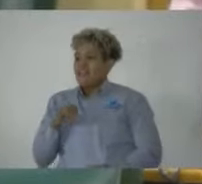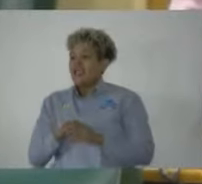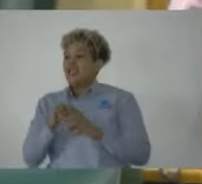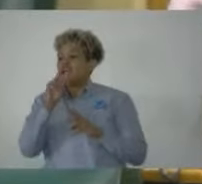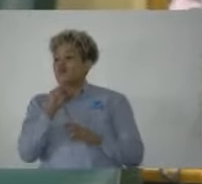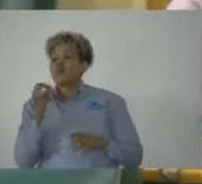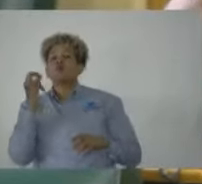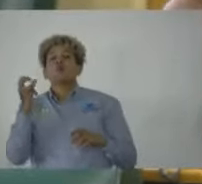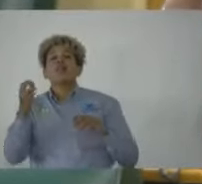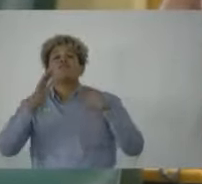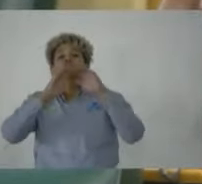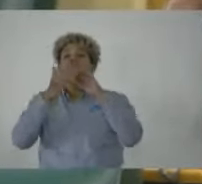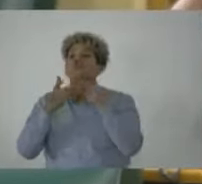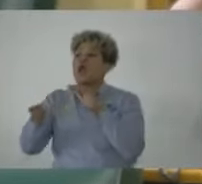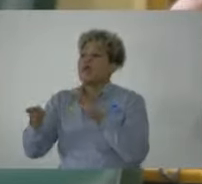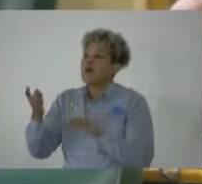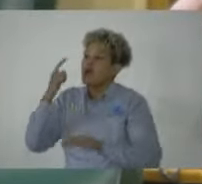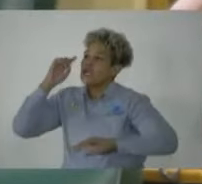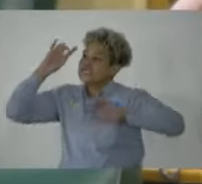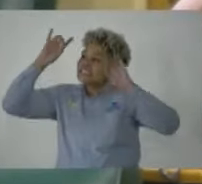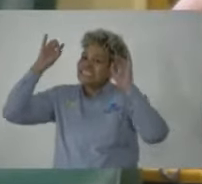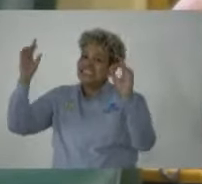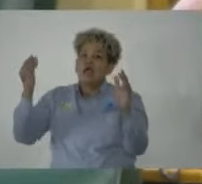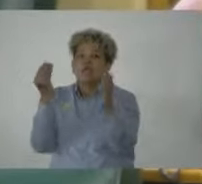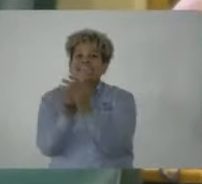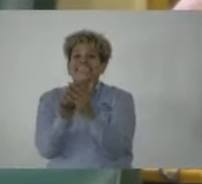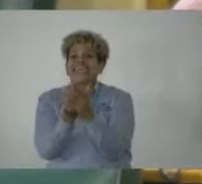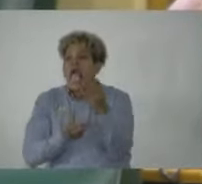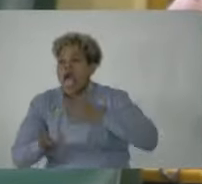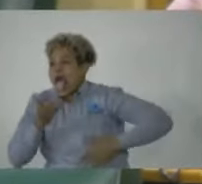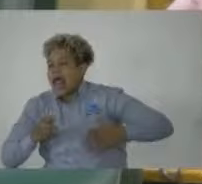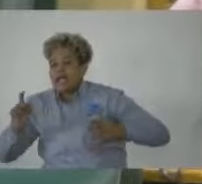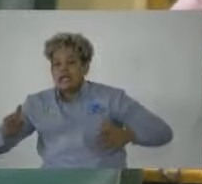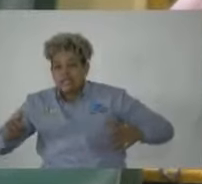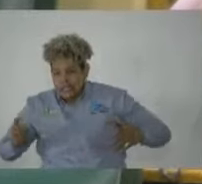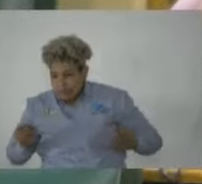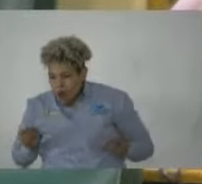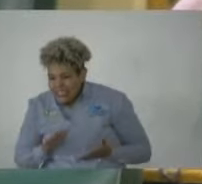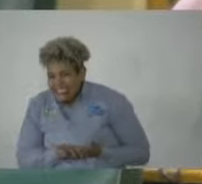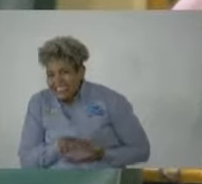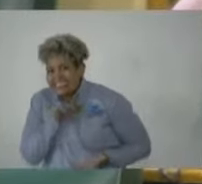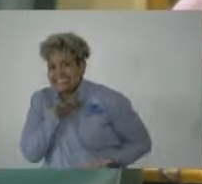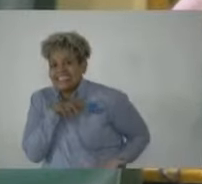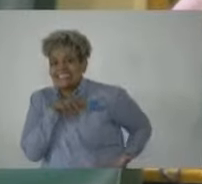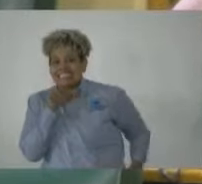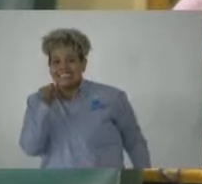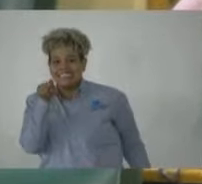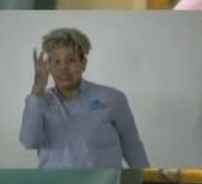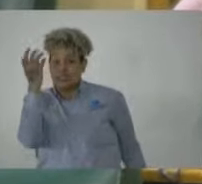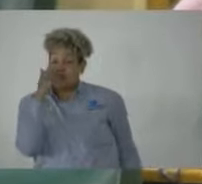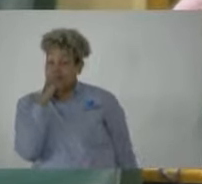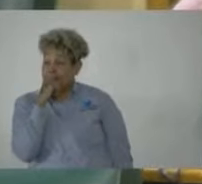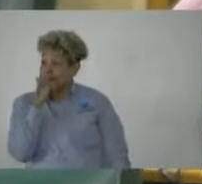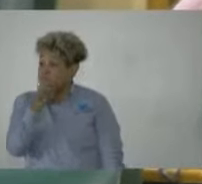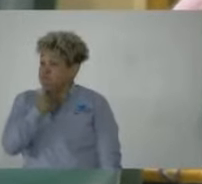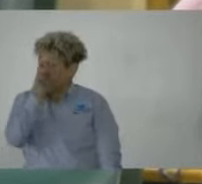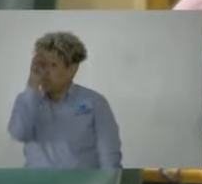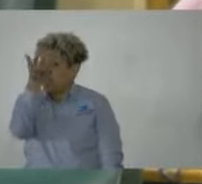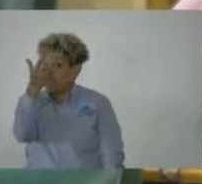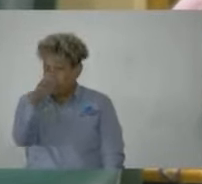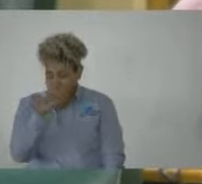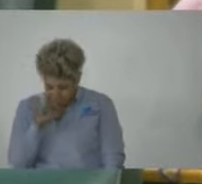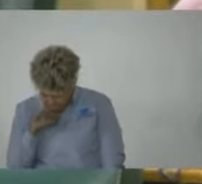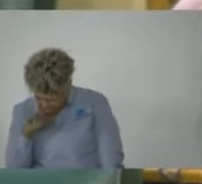in 2012, Jamaica was in terrible fiscal shape and needed to raise a lot of revenue. And as I've said, Madam